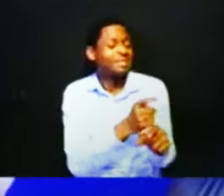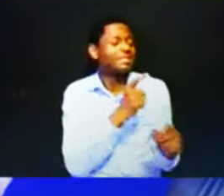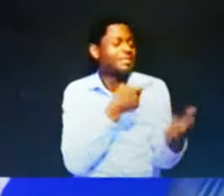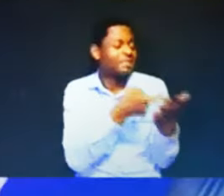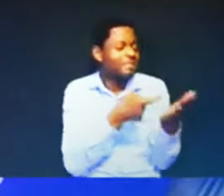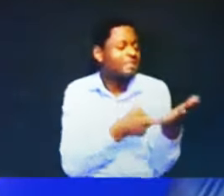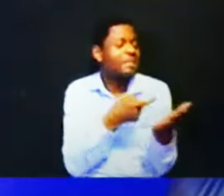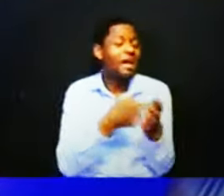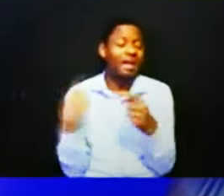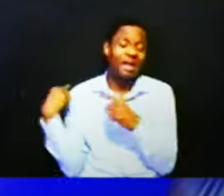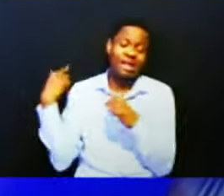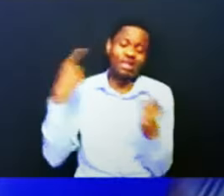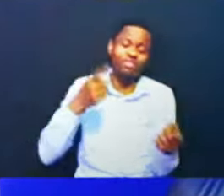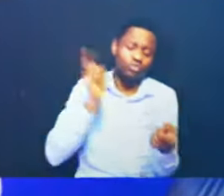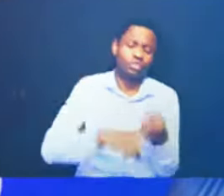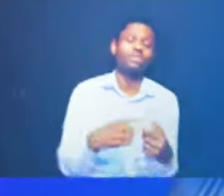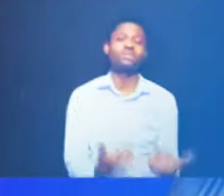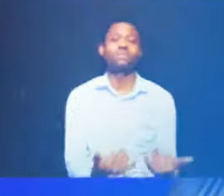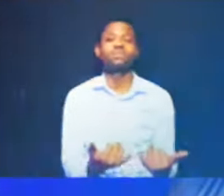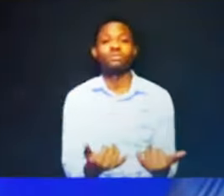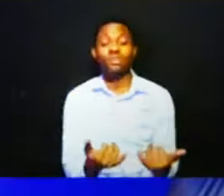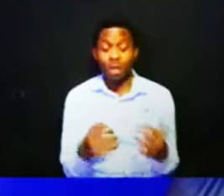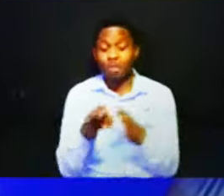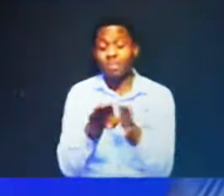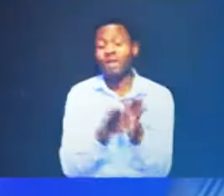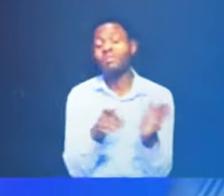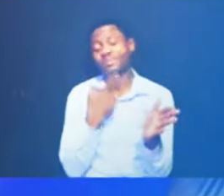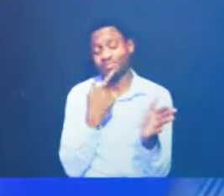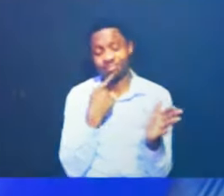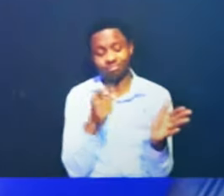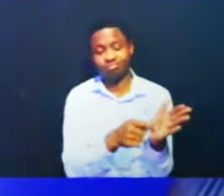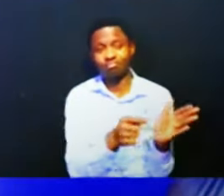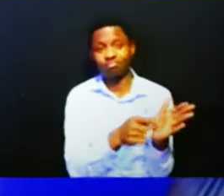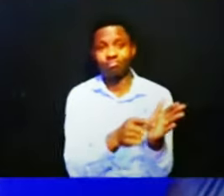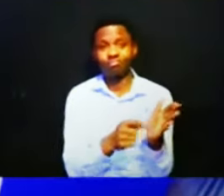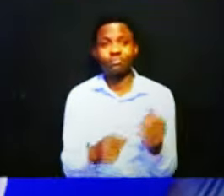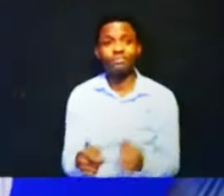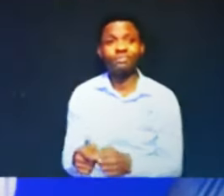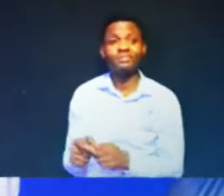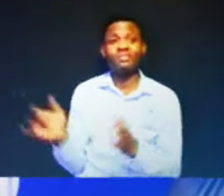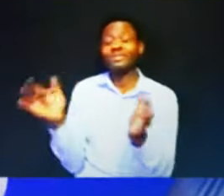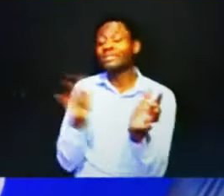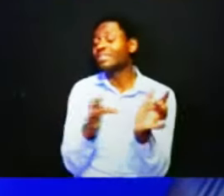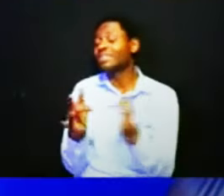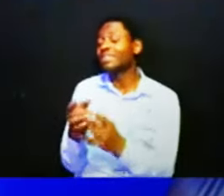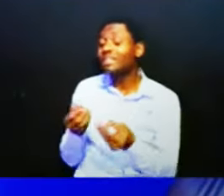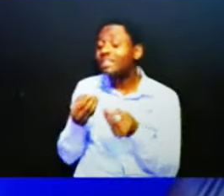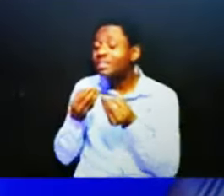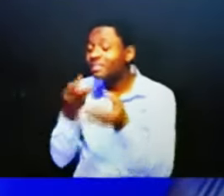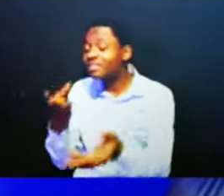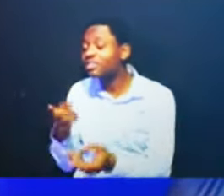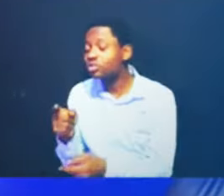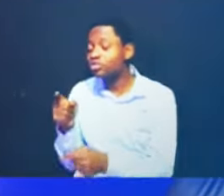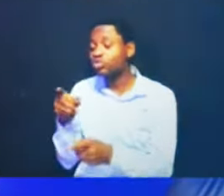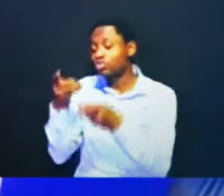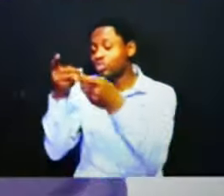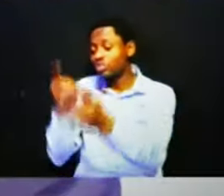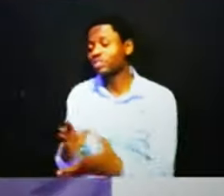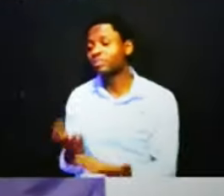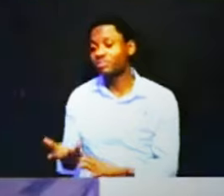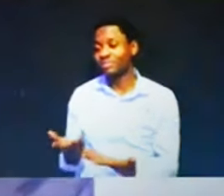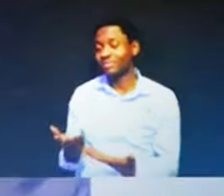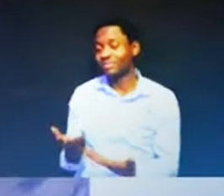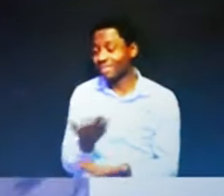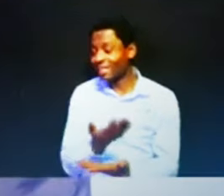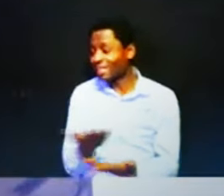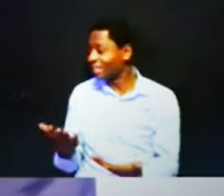is what the Bible says. Jesus said to his disciples, things that